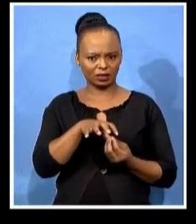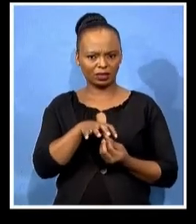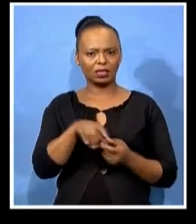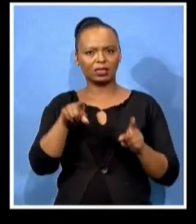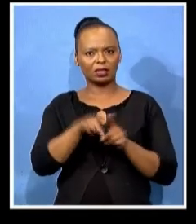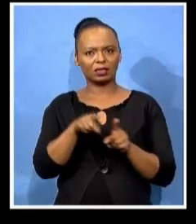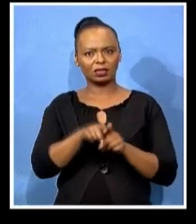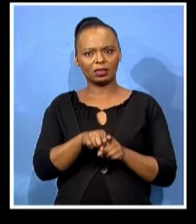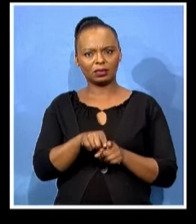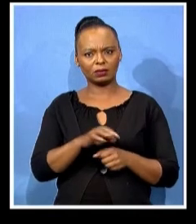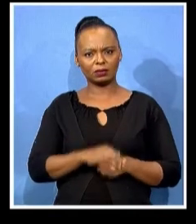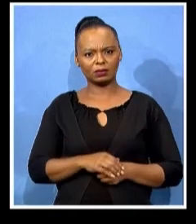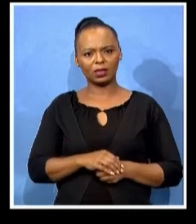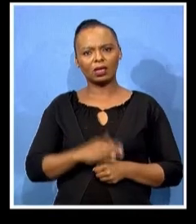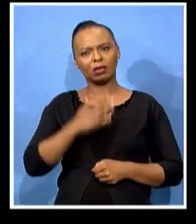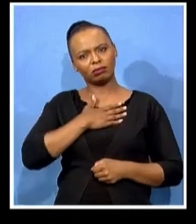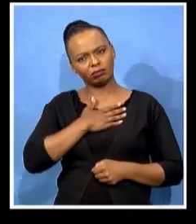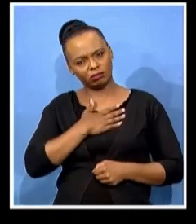time.